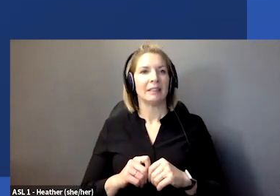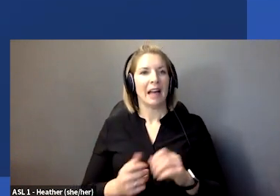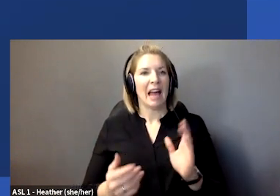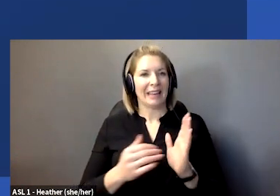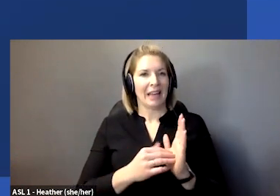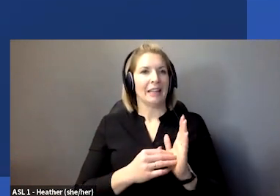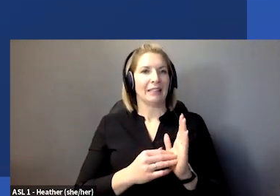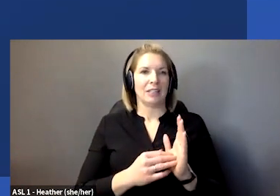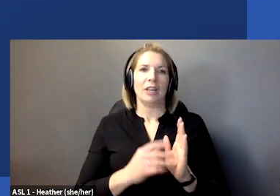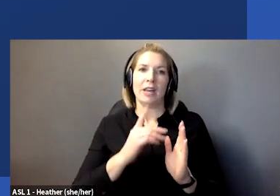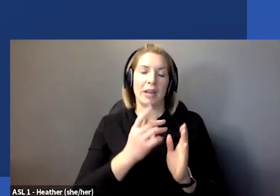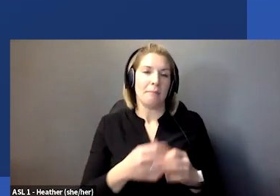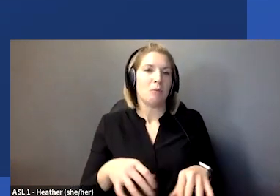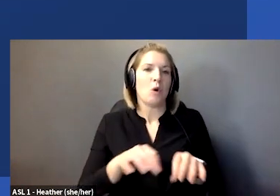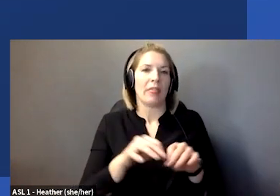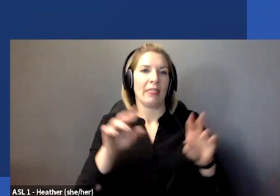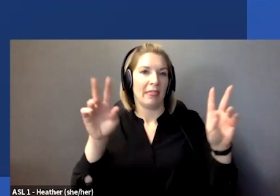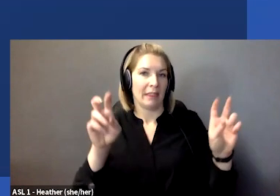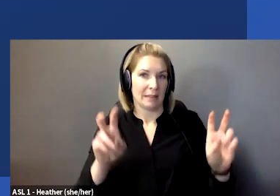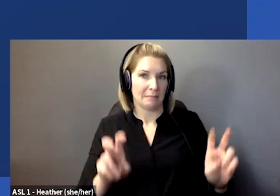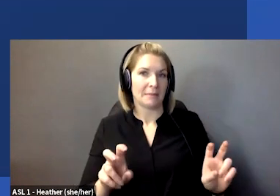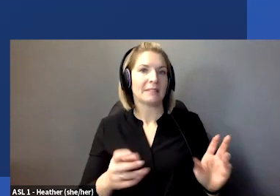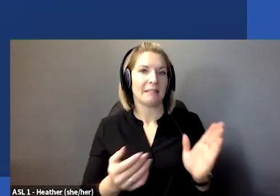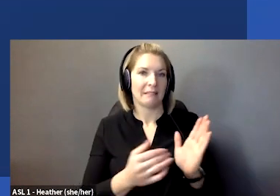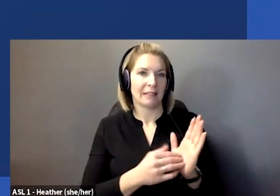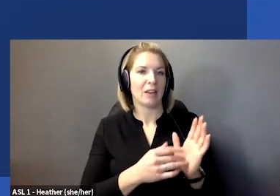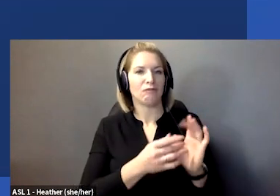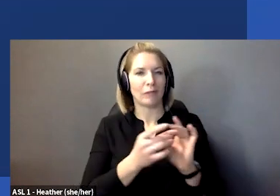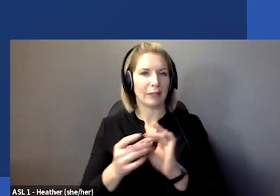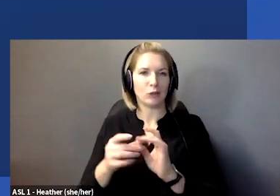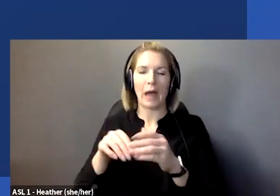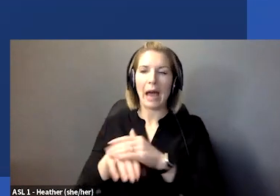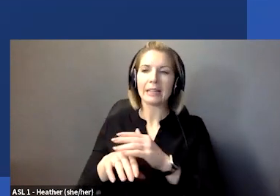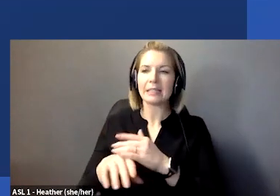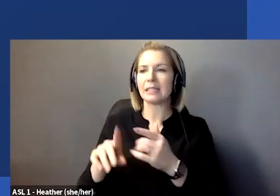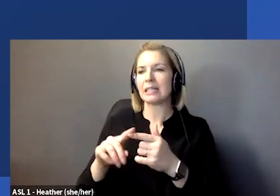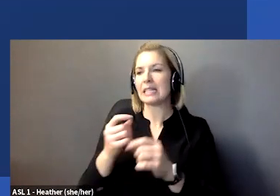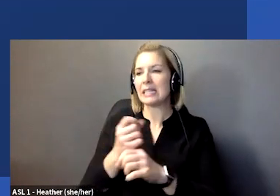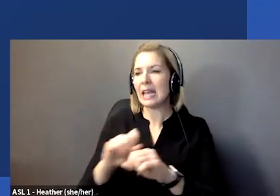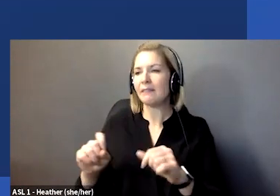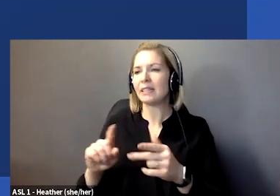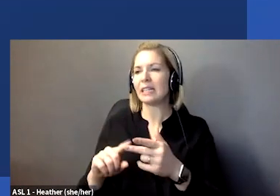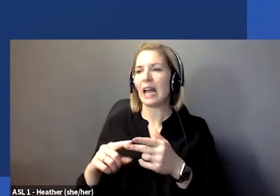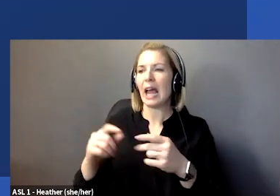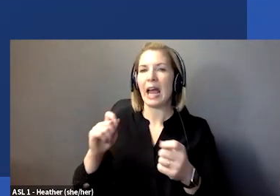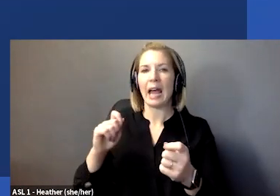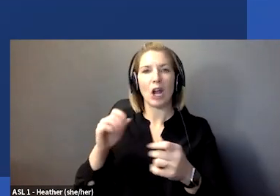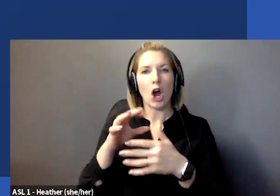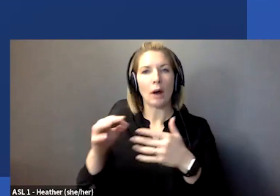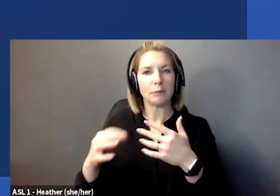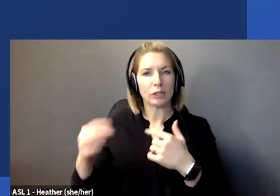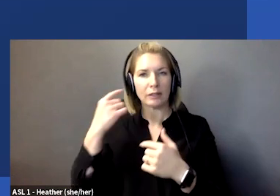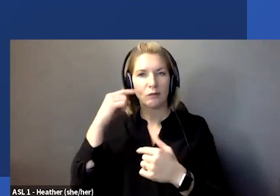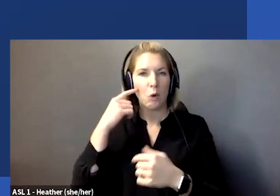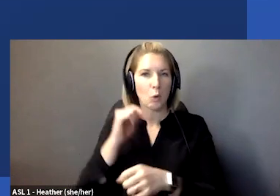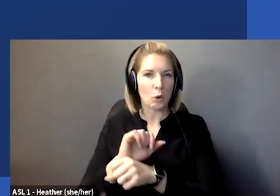emerge amongst folks who voted with regards to access, safety, and flexibility in working arrangements, which is kind of the synthesis that